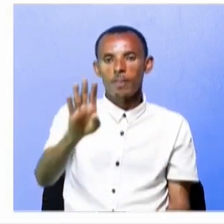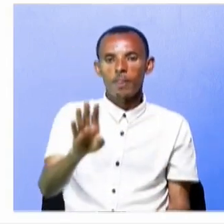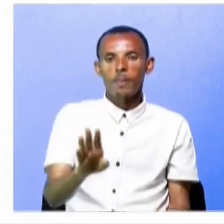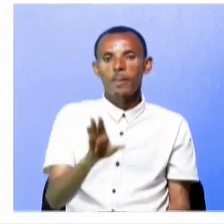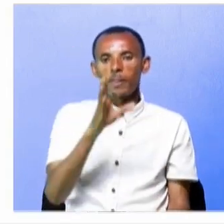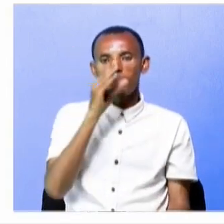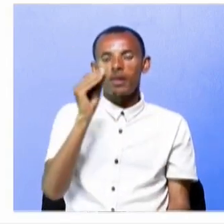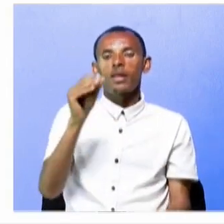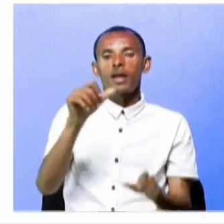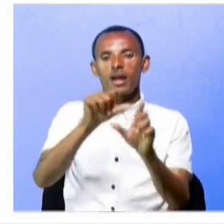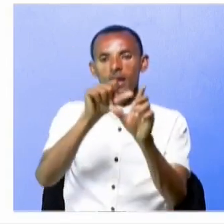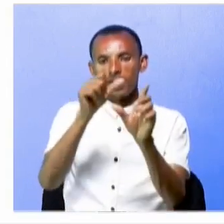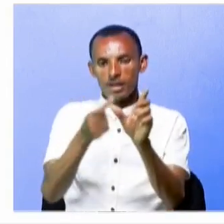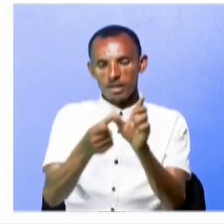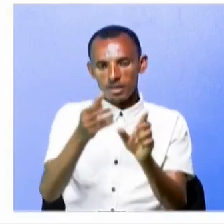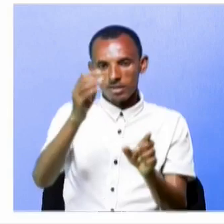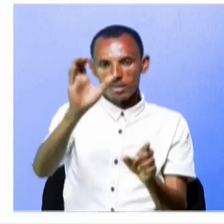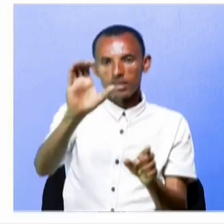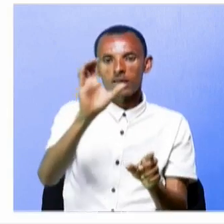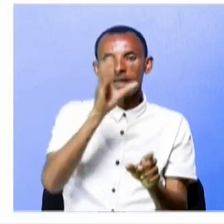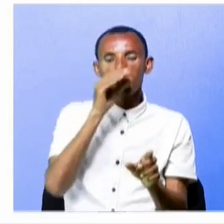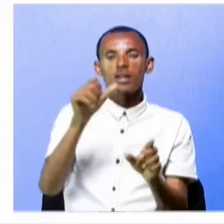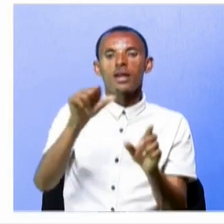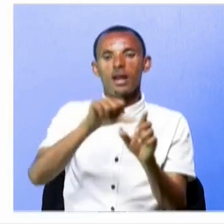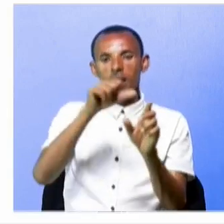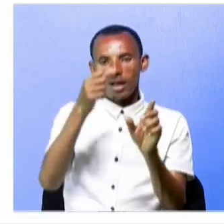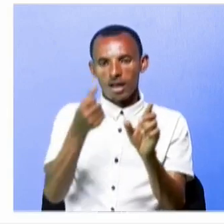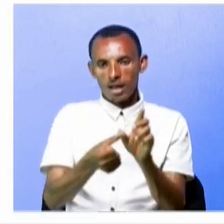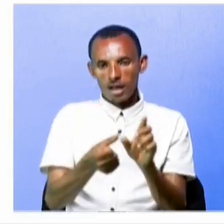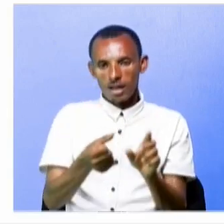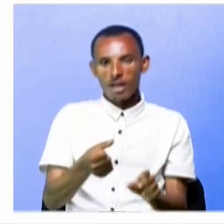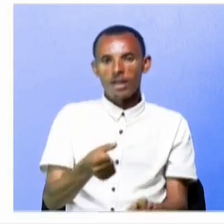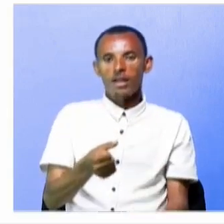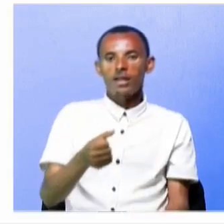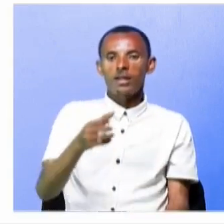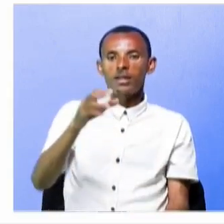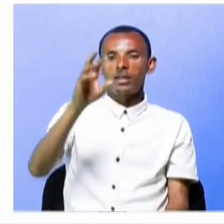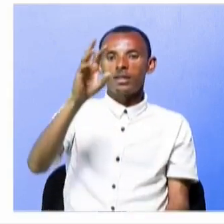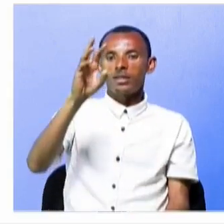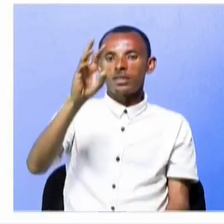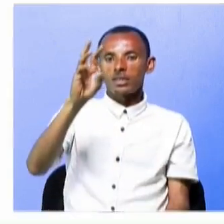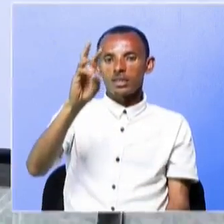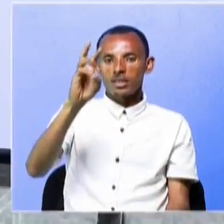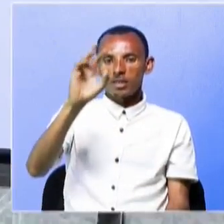and C here, here 65.